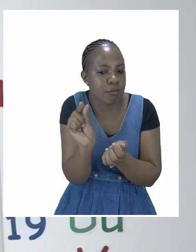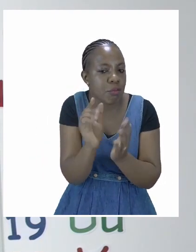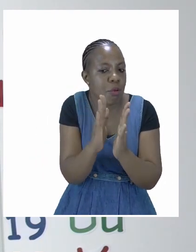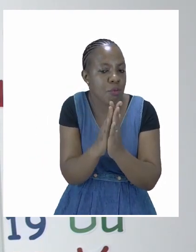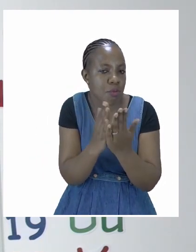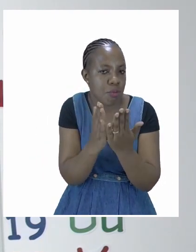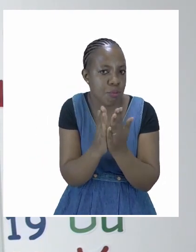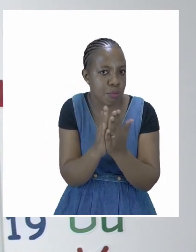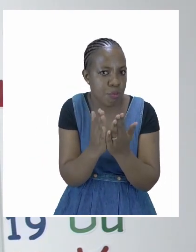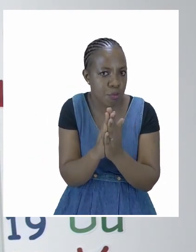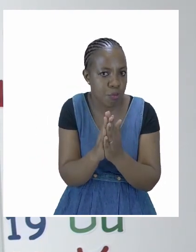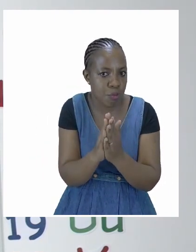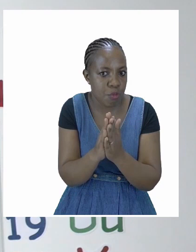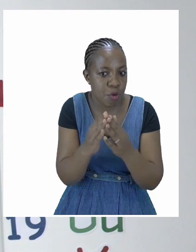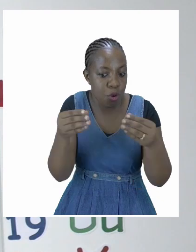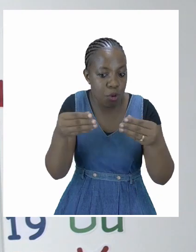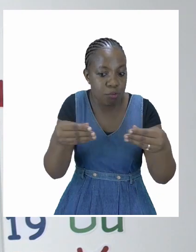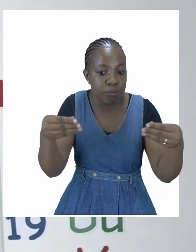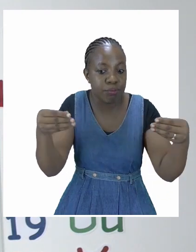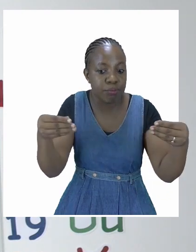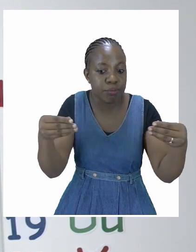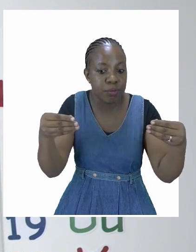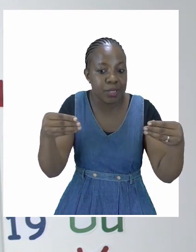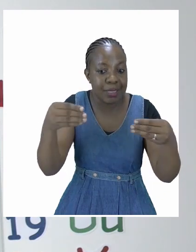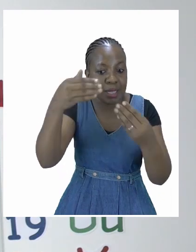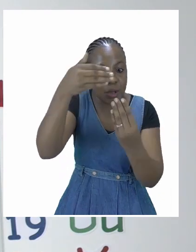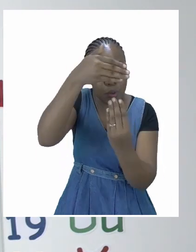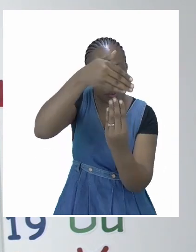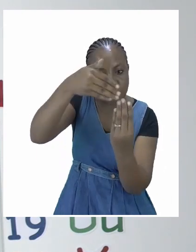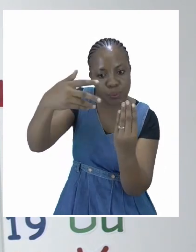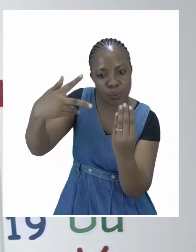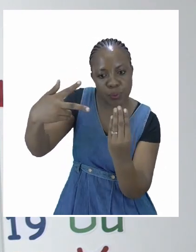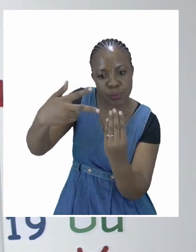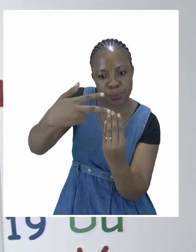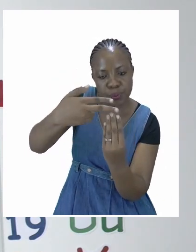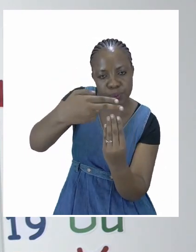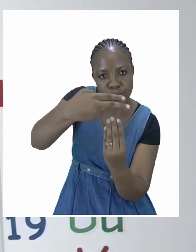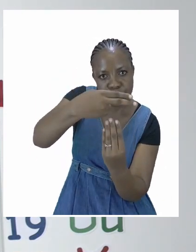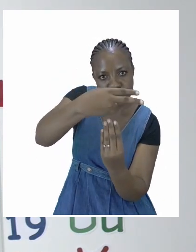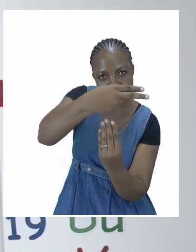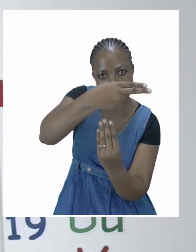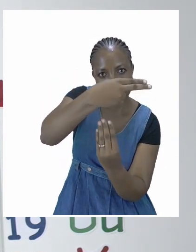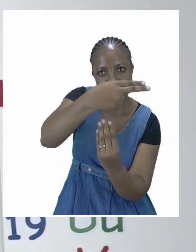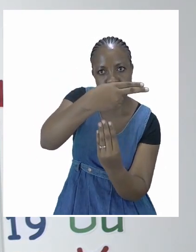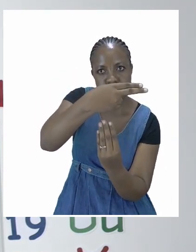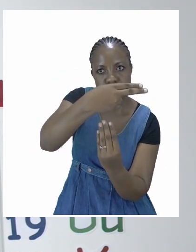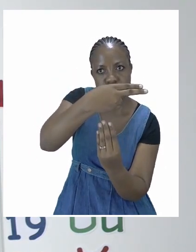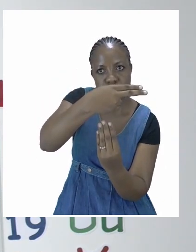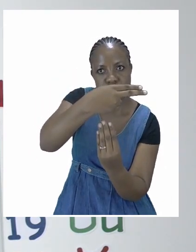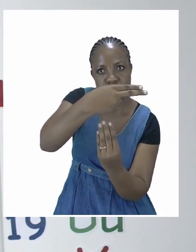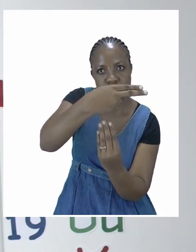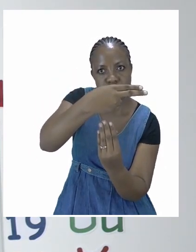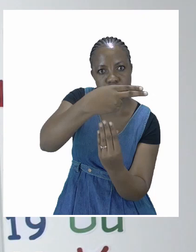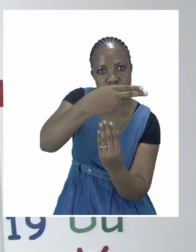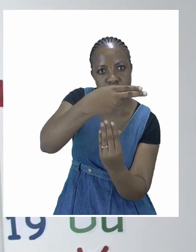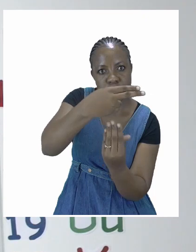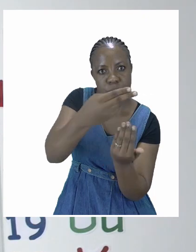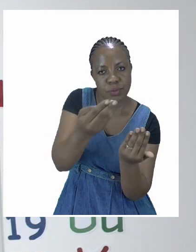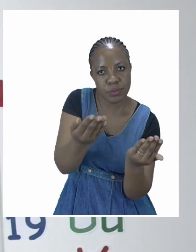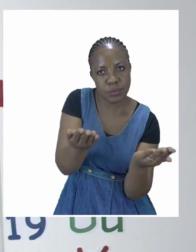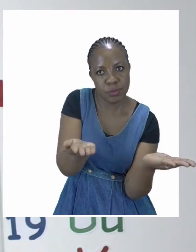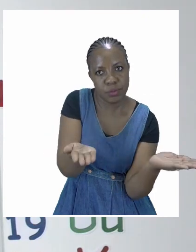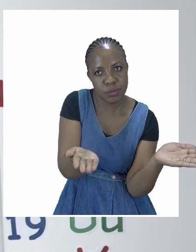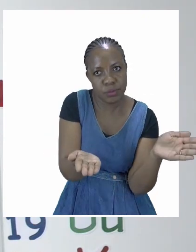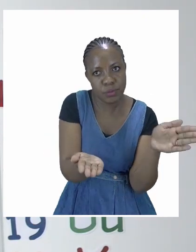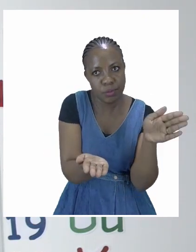booklet. Please cut the top of the lesson booklet with a pair of scissors and fold